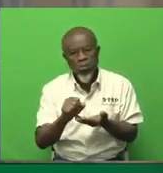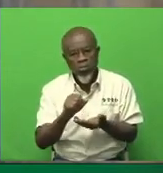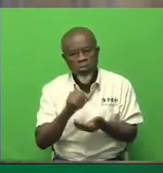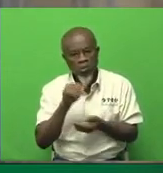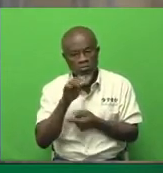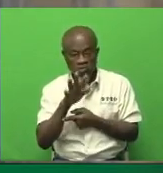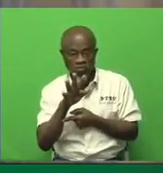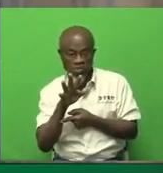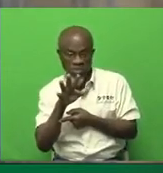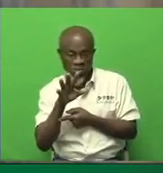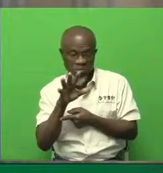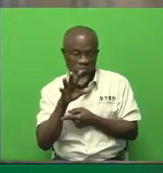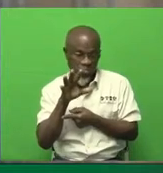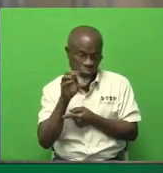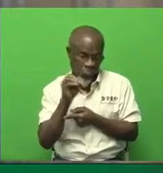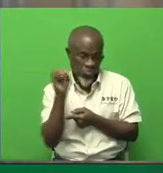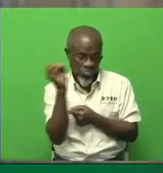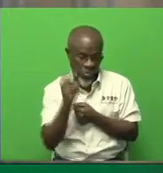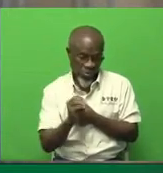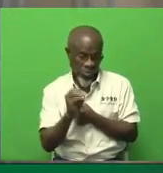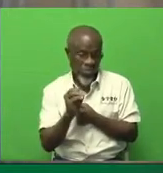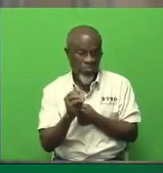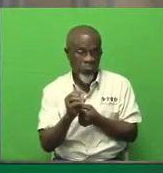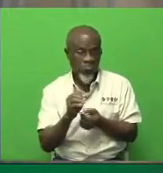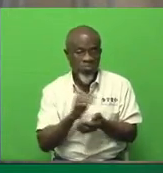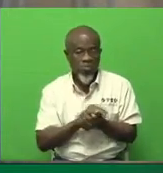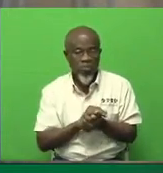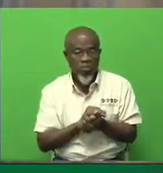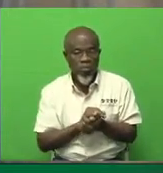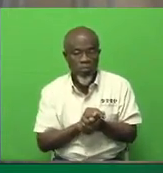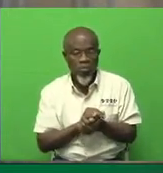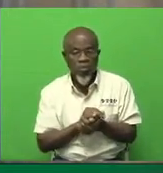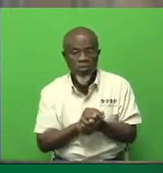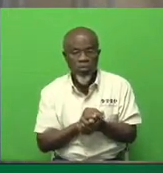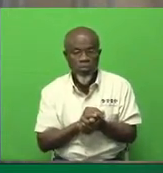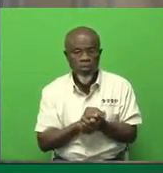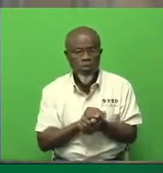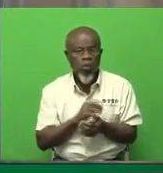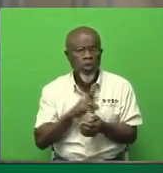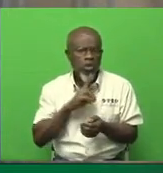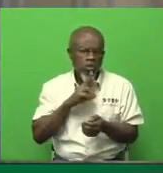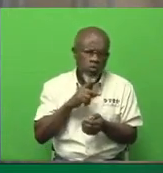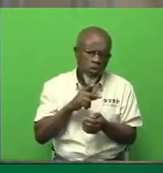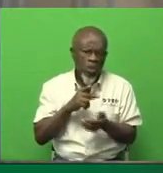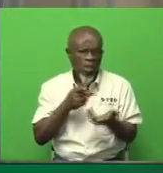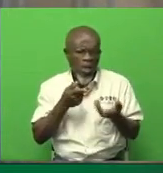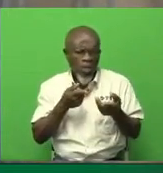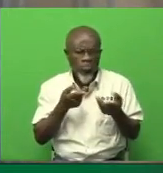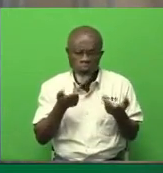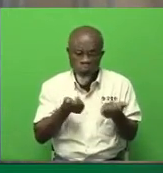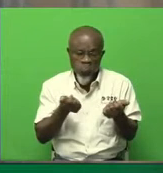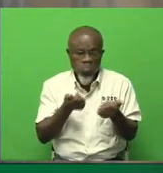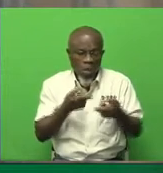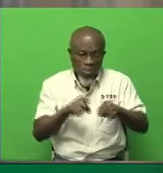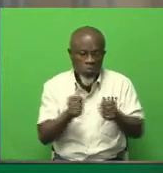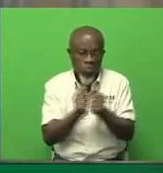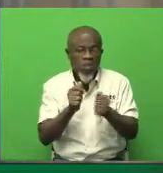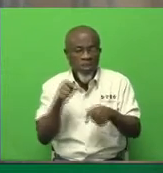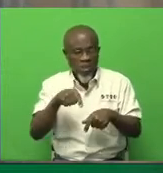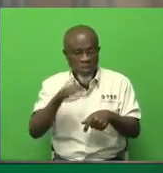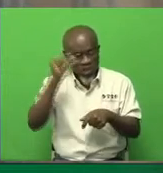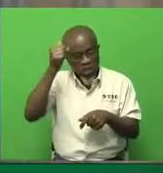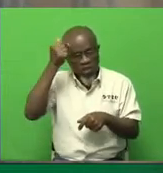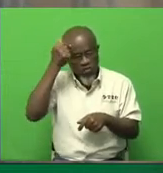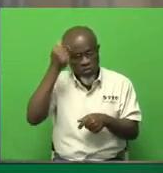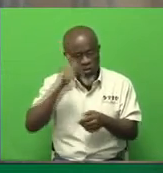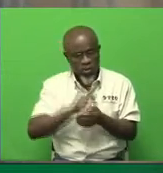fact so what is the real Legacy of this government when it comes to Foreign Exchange has it been to destroy foreign